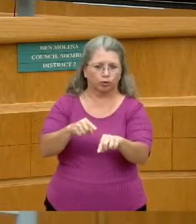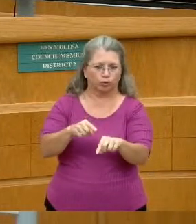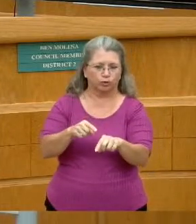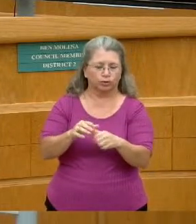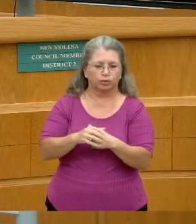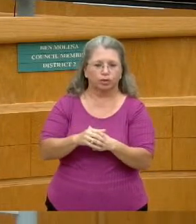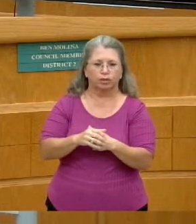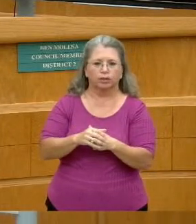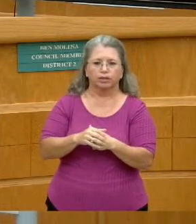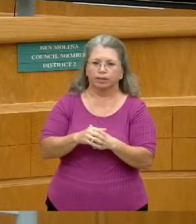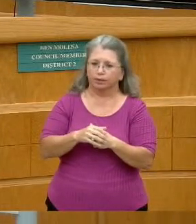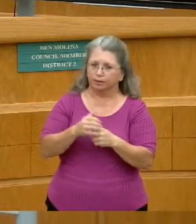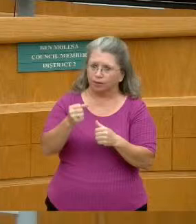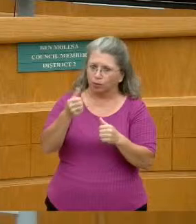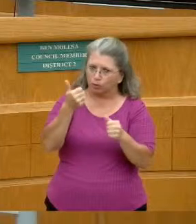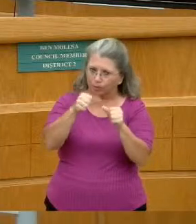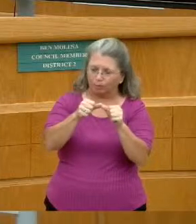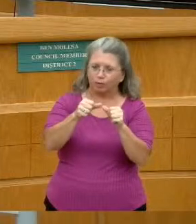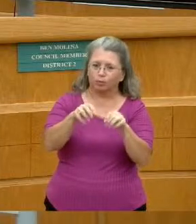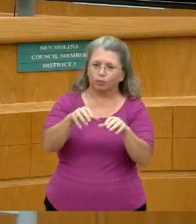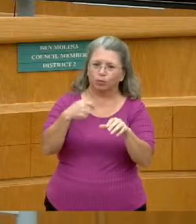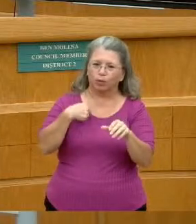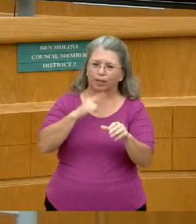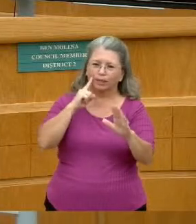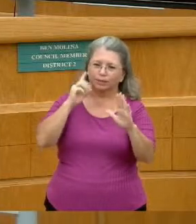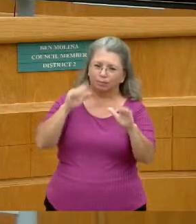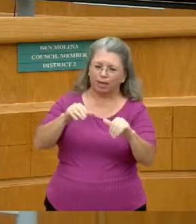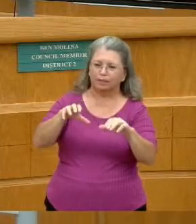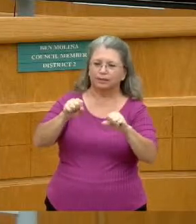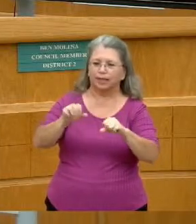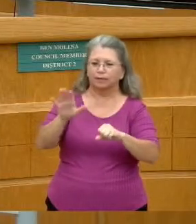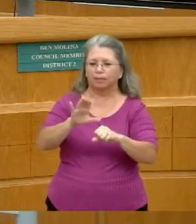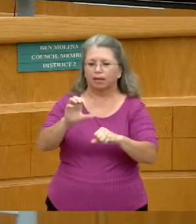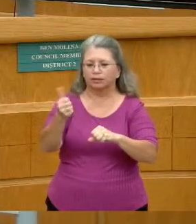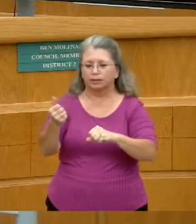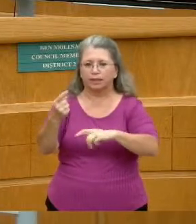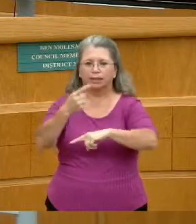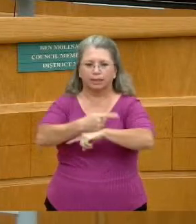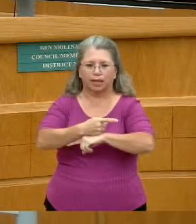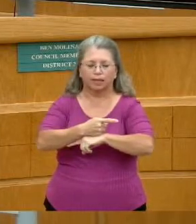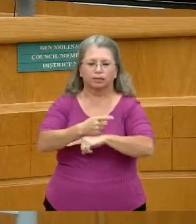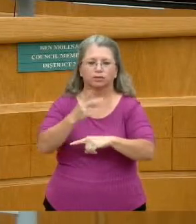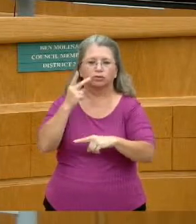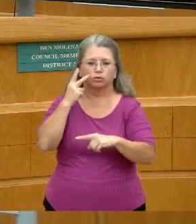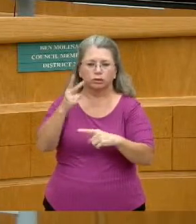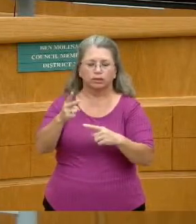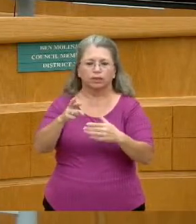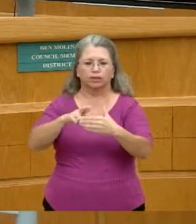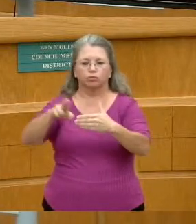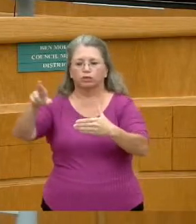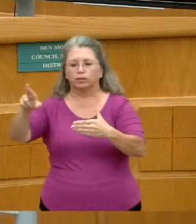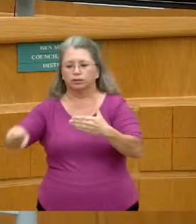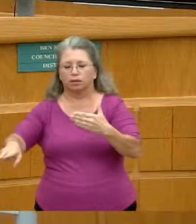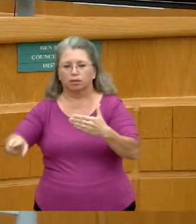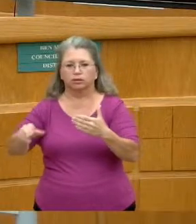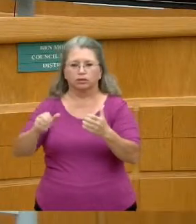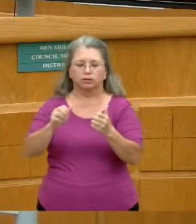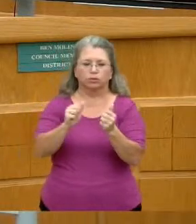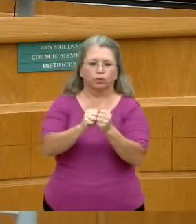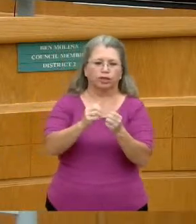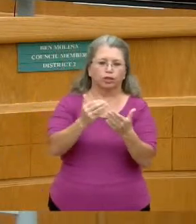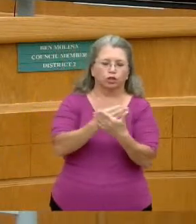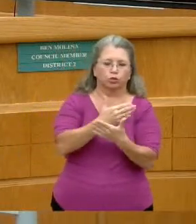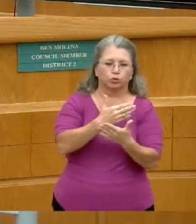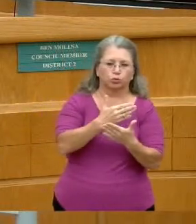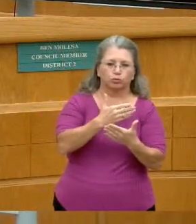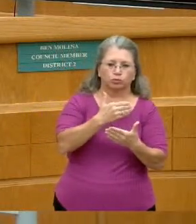take about 10 days before we see any effect of the actions we take on the number of new cases. Okay, last